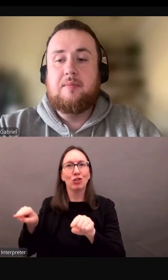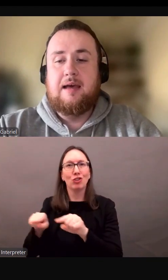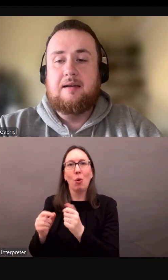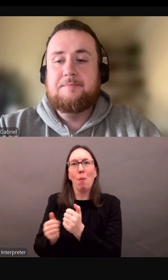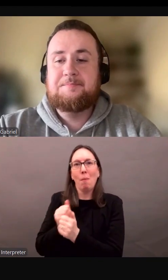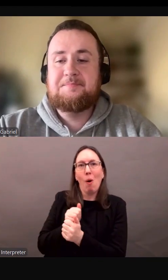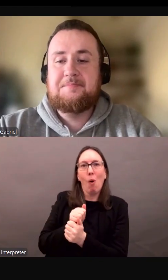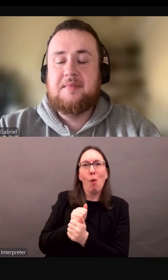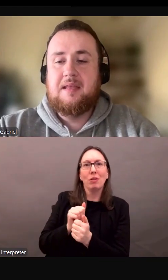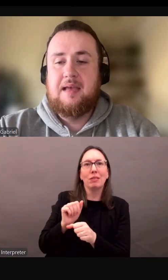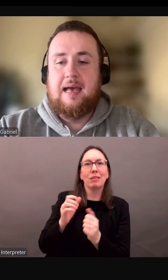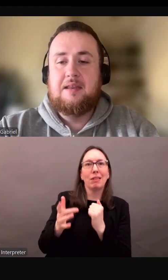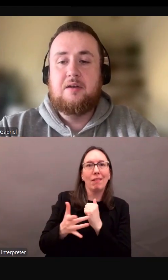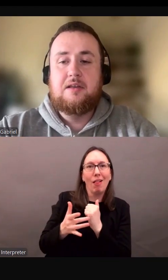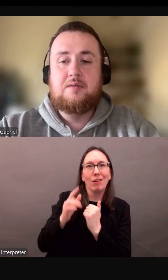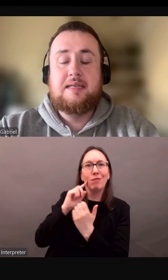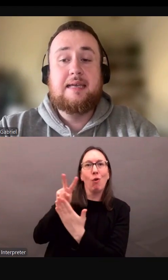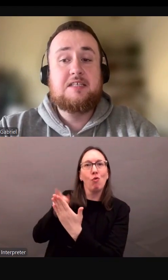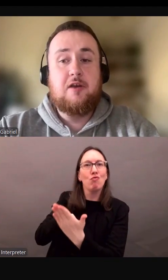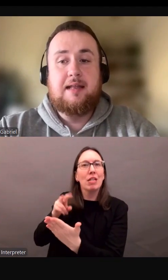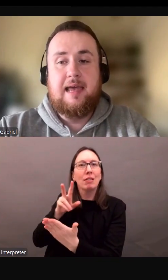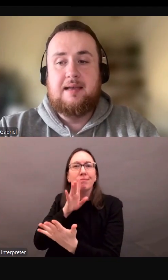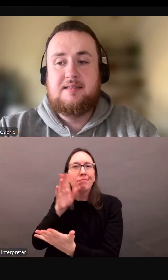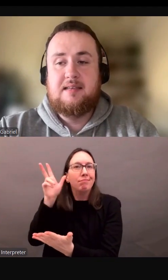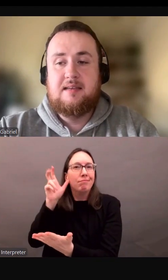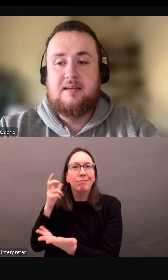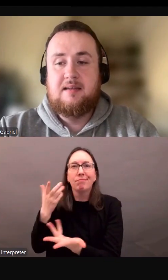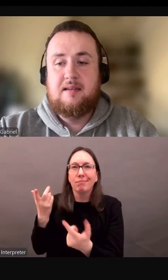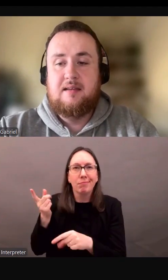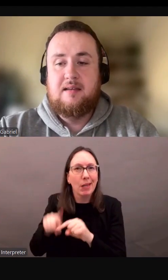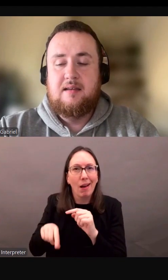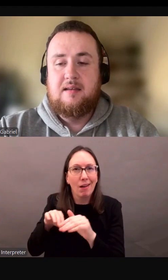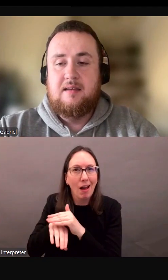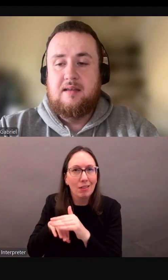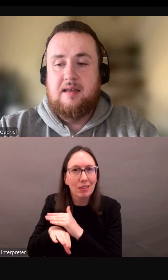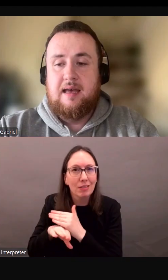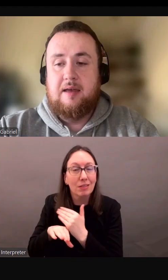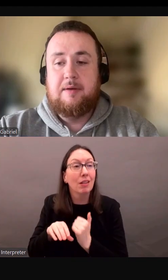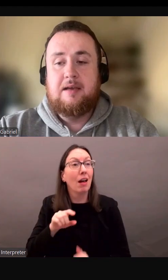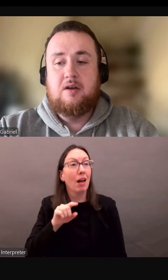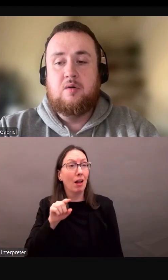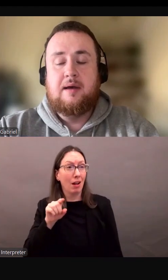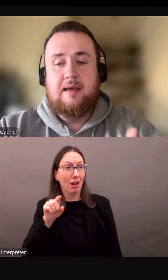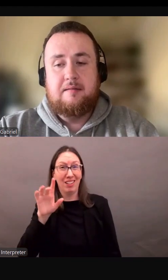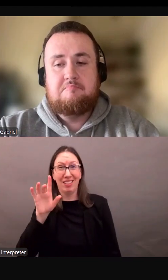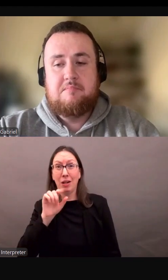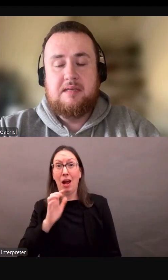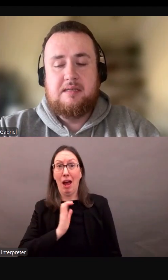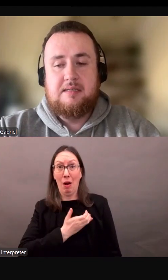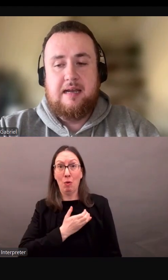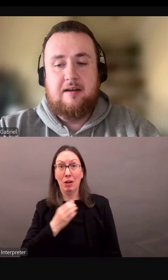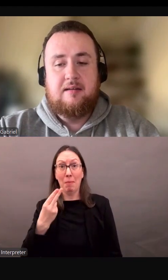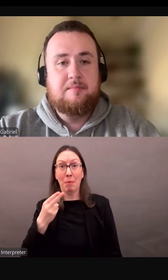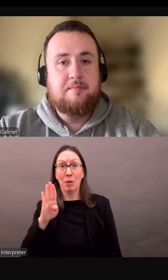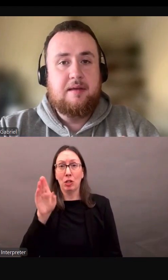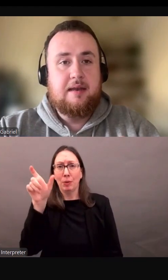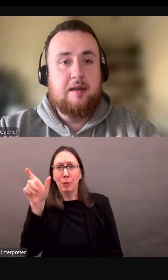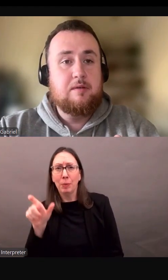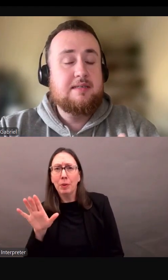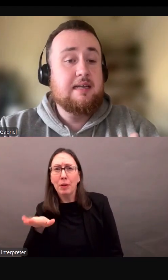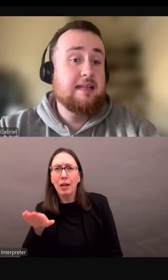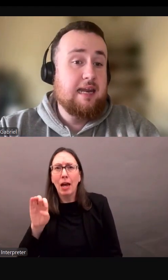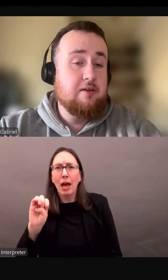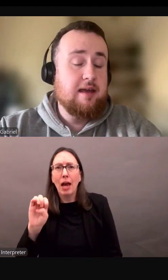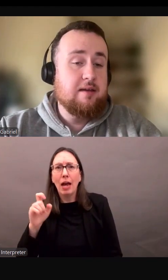can come along and you can use the extract text, and we can go start, and then